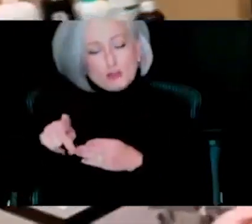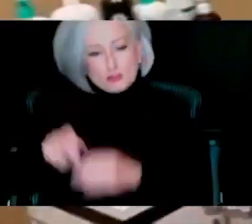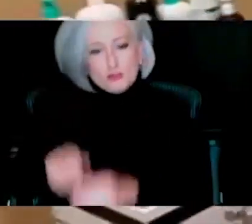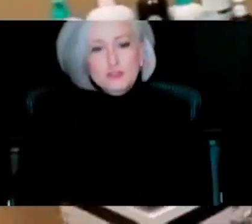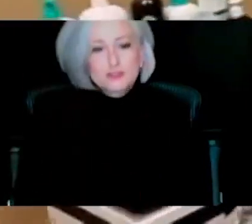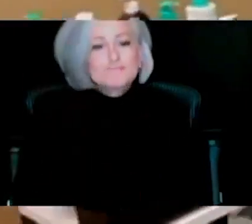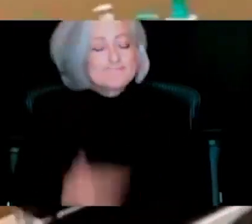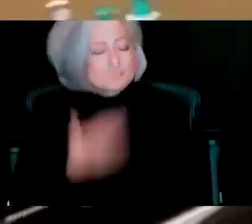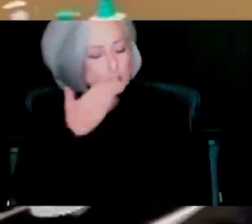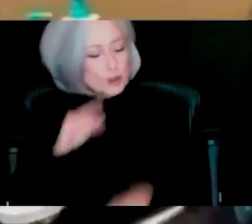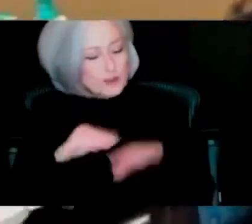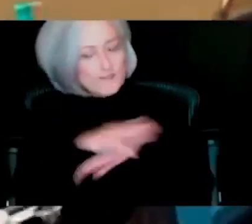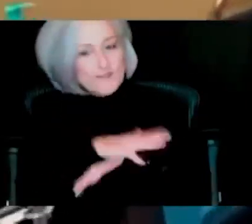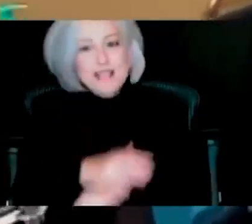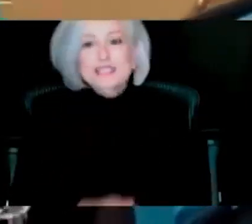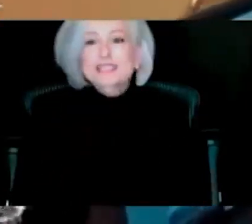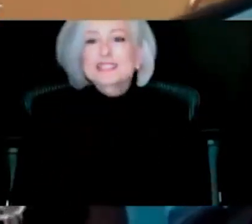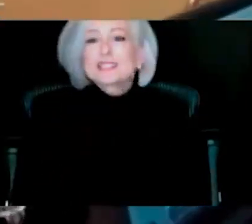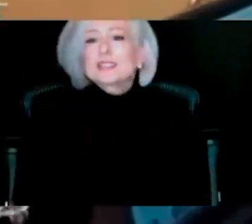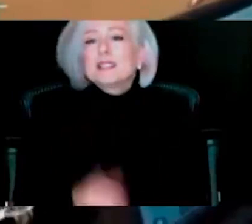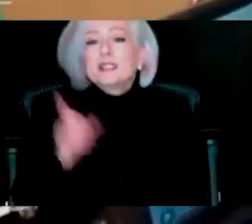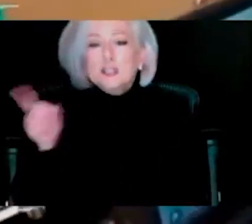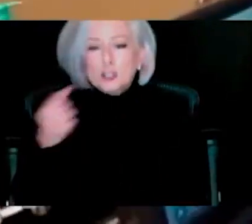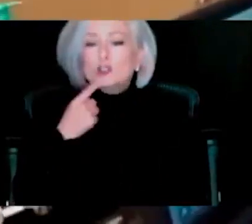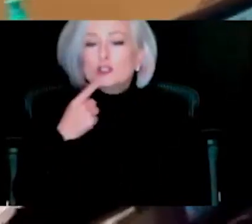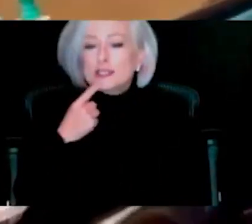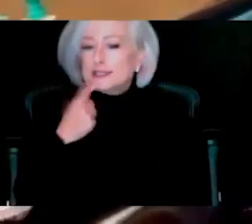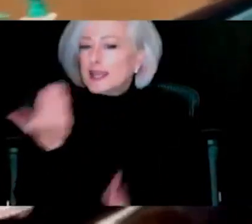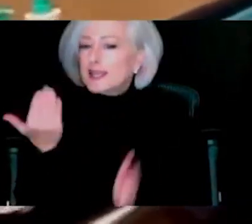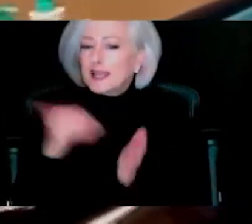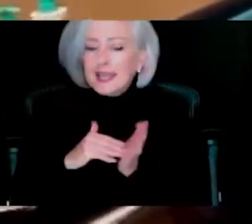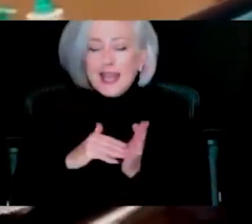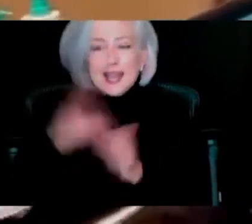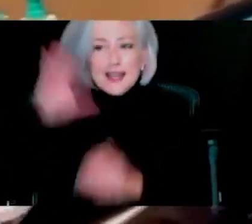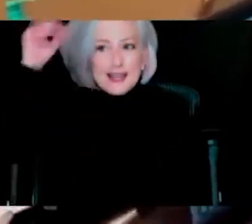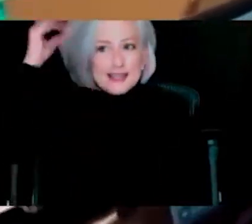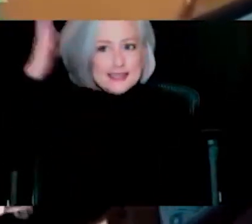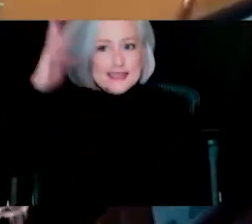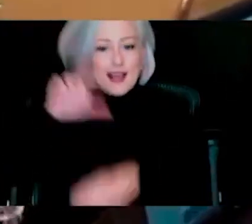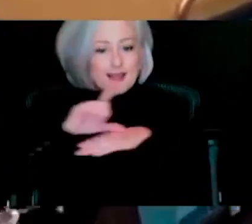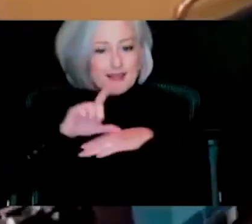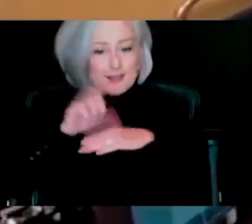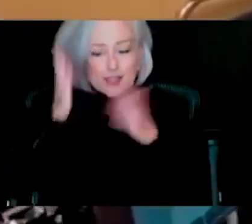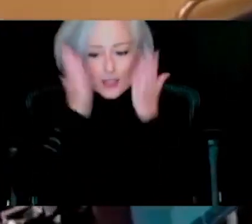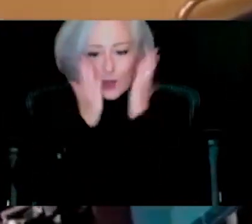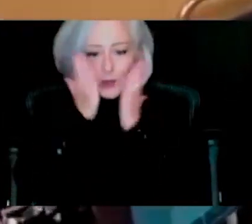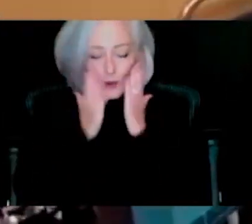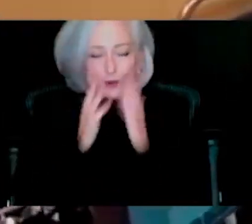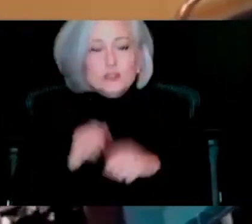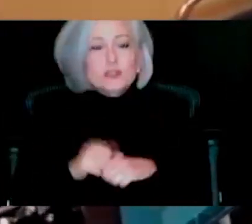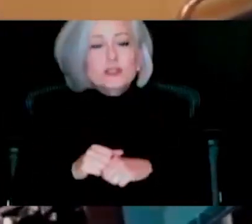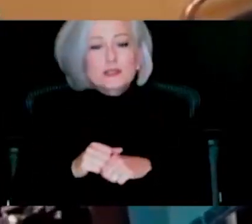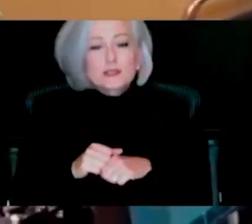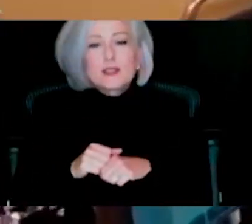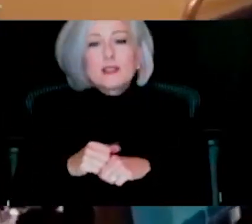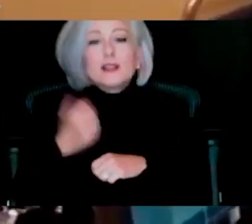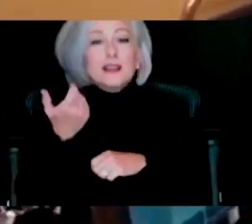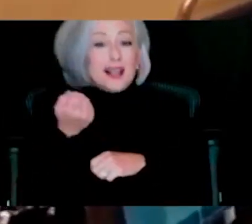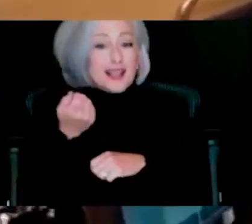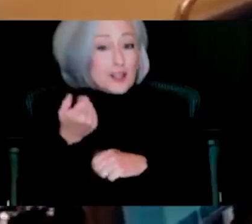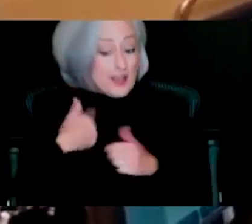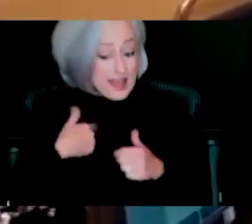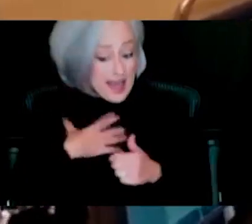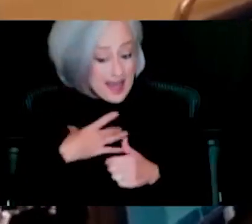advice. She mentioned it again, the sunscreen, physical sunscreen's great. A little trick is what I like to